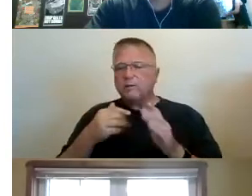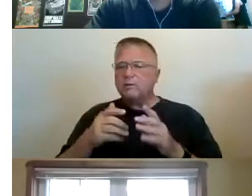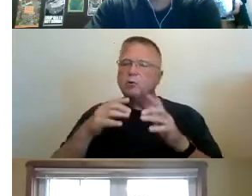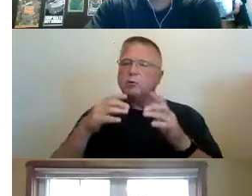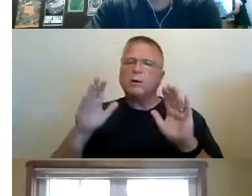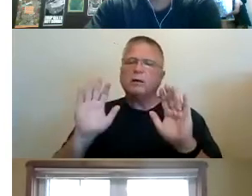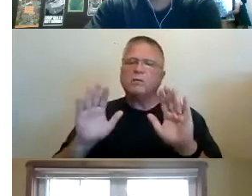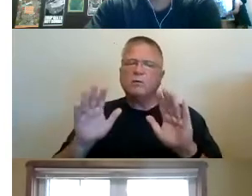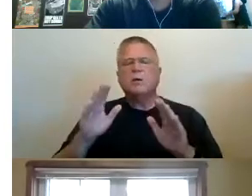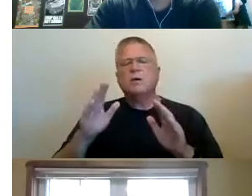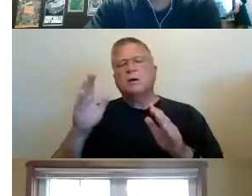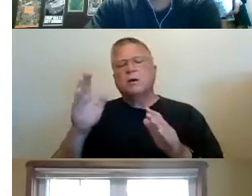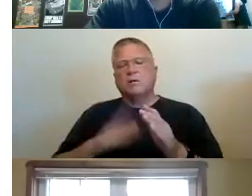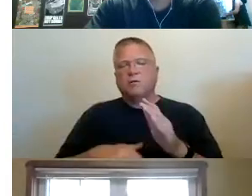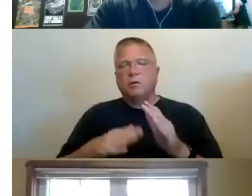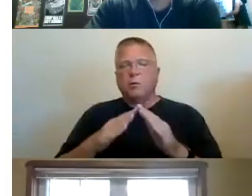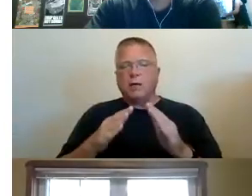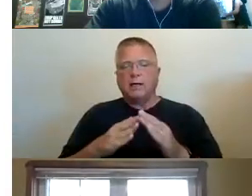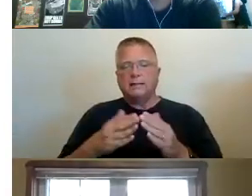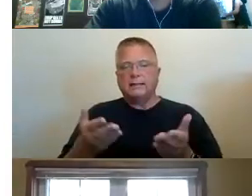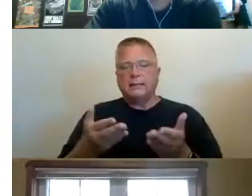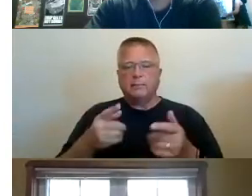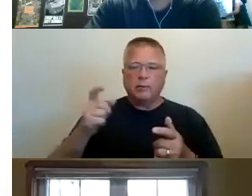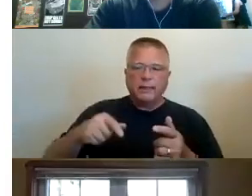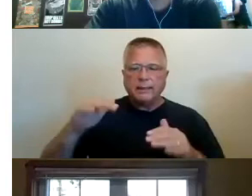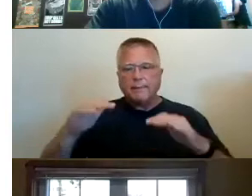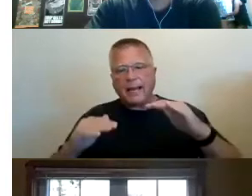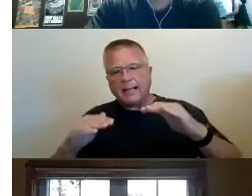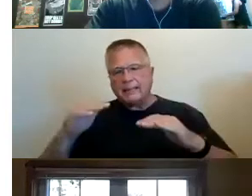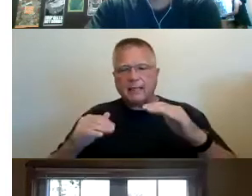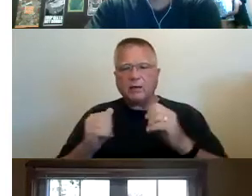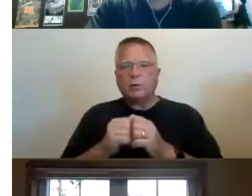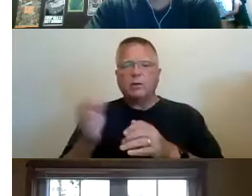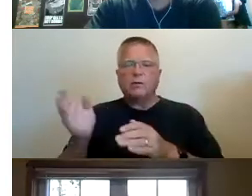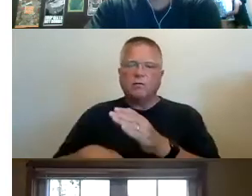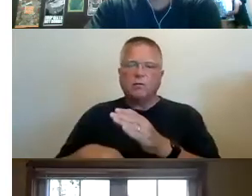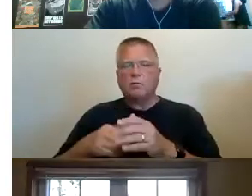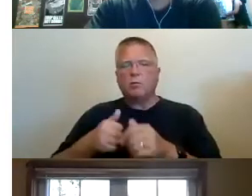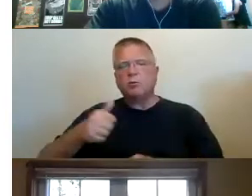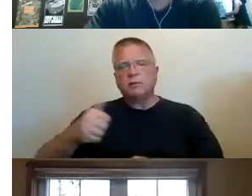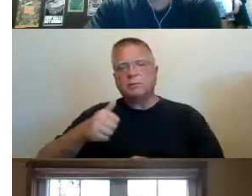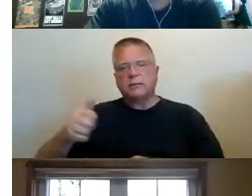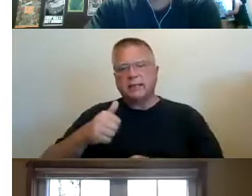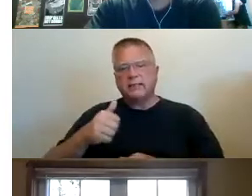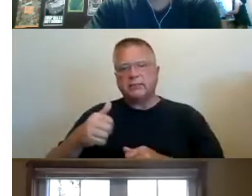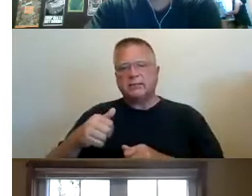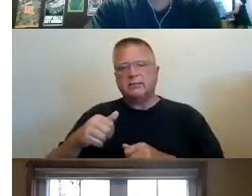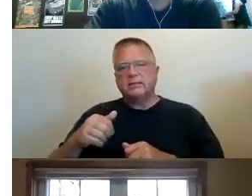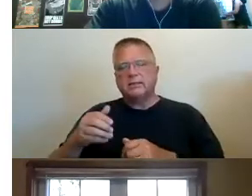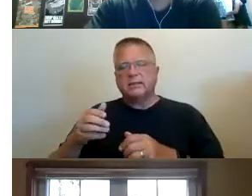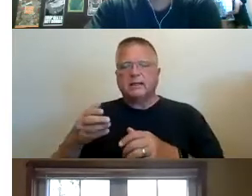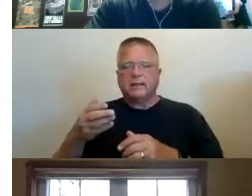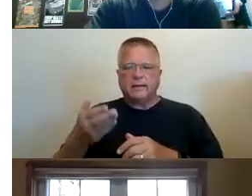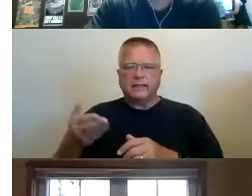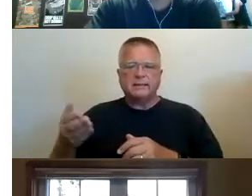going on in the city. We need to balance that with affordable transportation initiatives as well. So this is part of that. And then our fifth